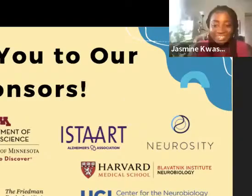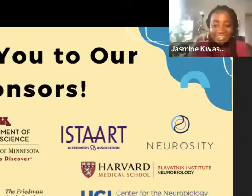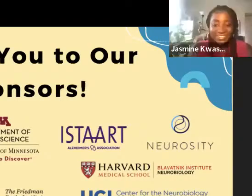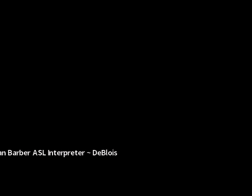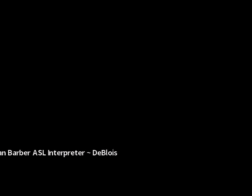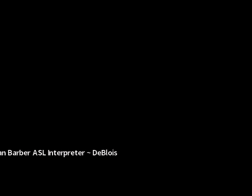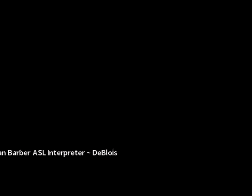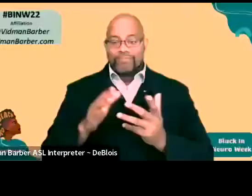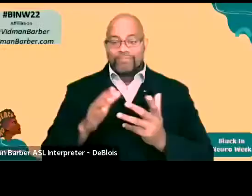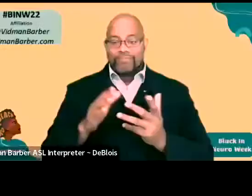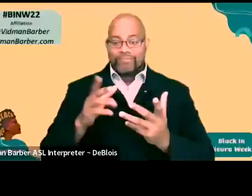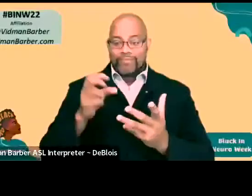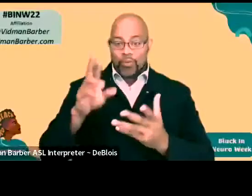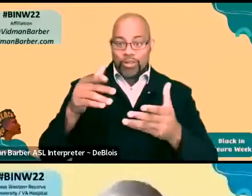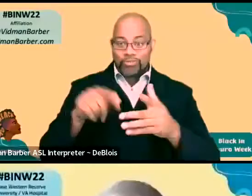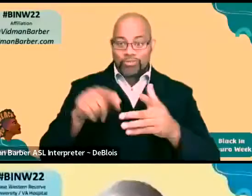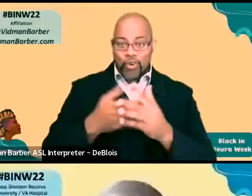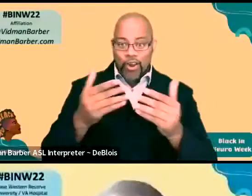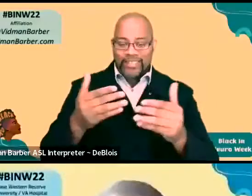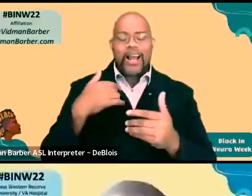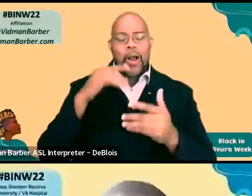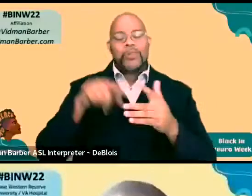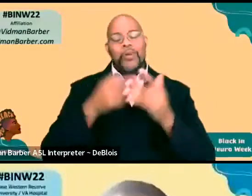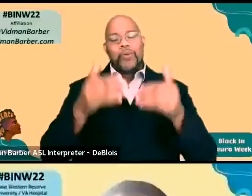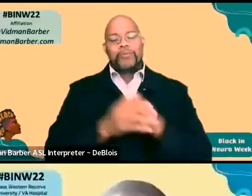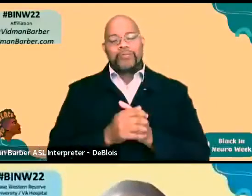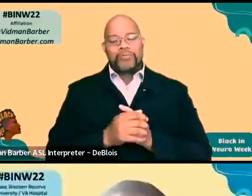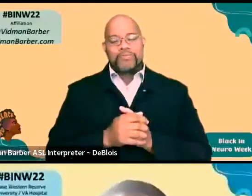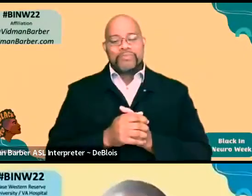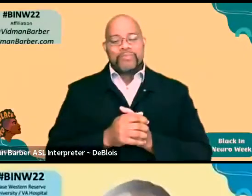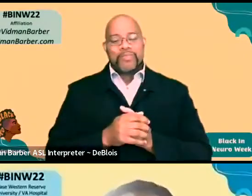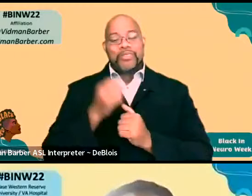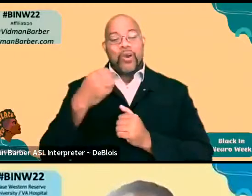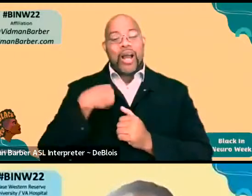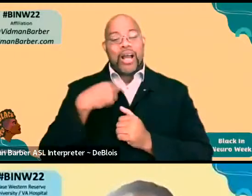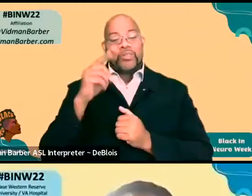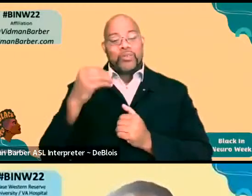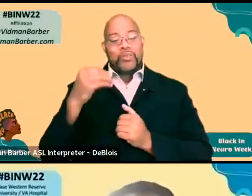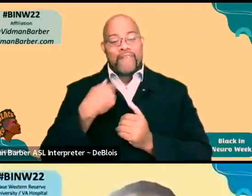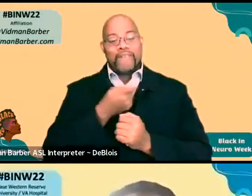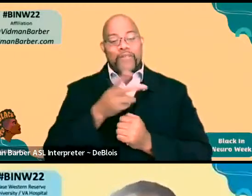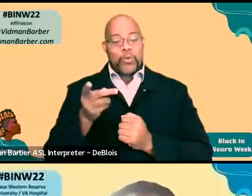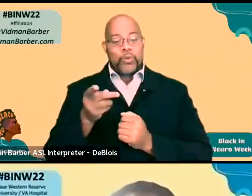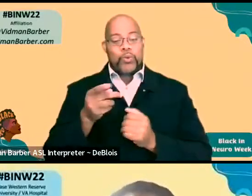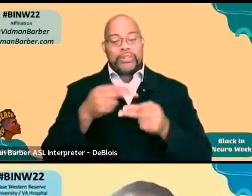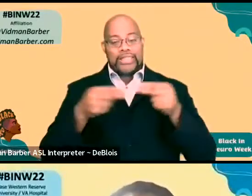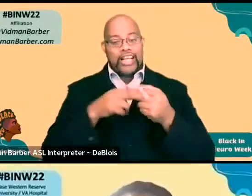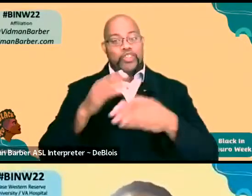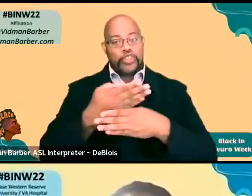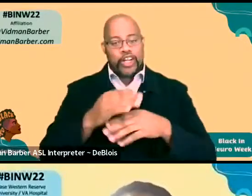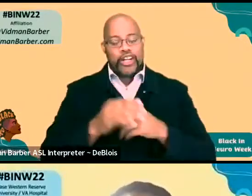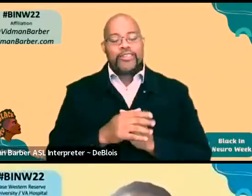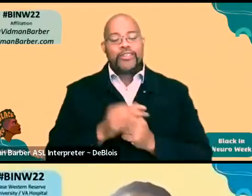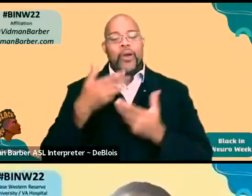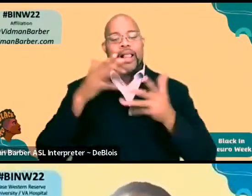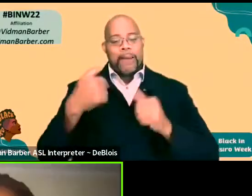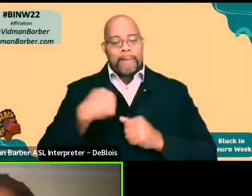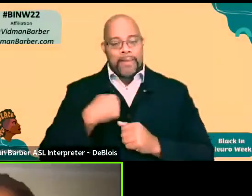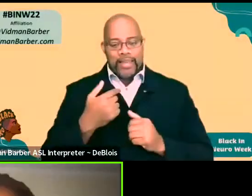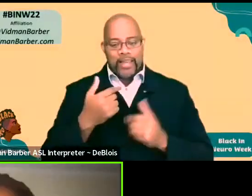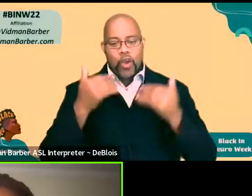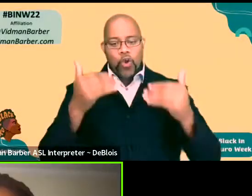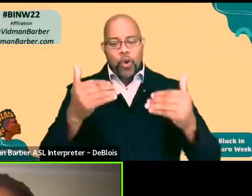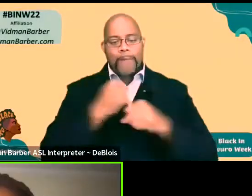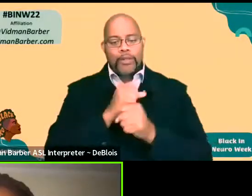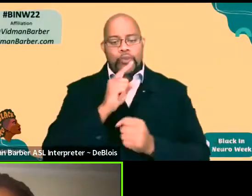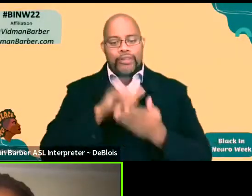Okay. So I'll just start. Okay. So I do have a few slides to share. So let me go ahead and make